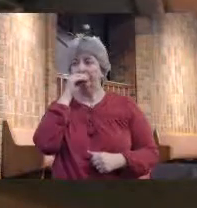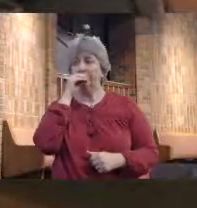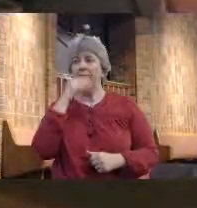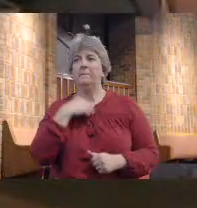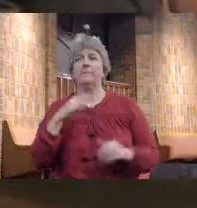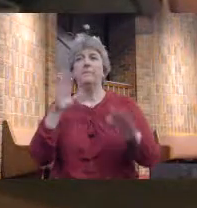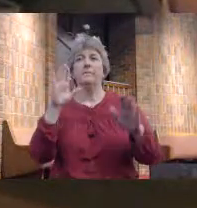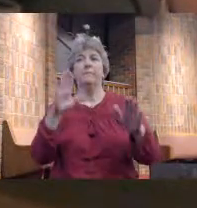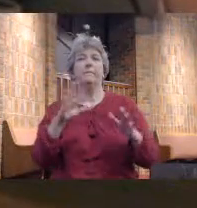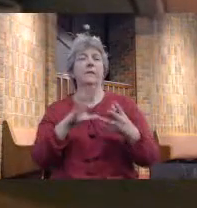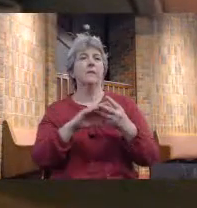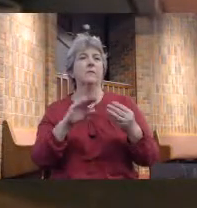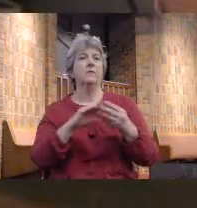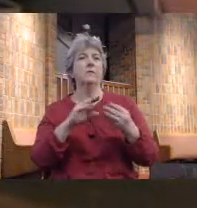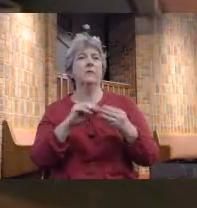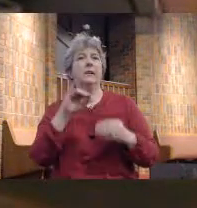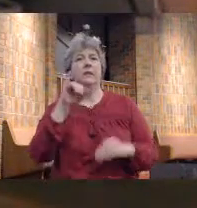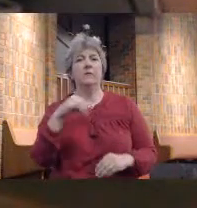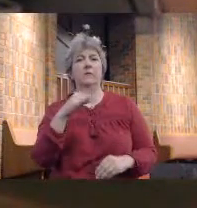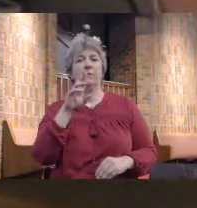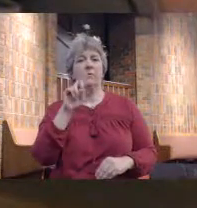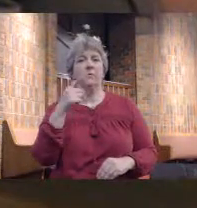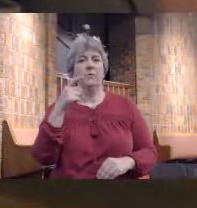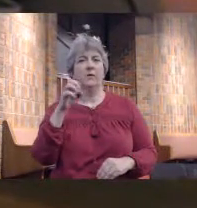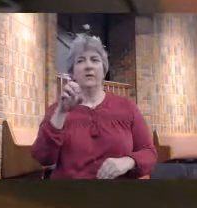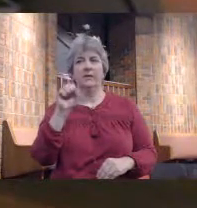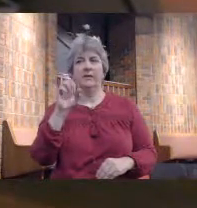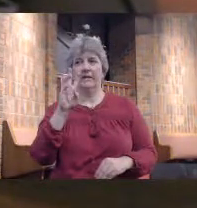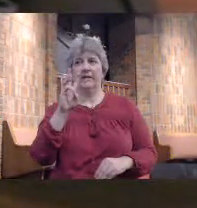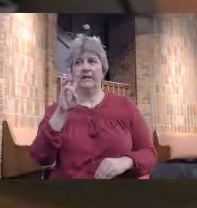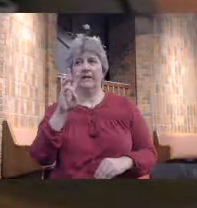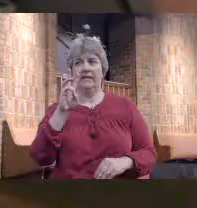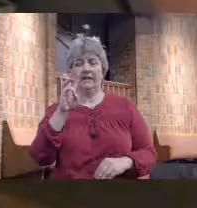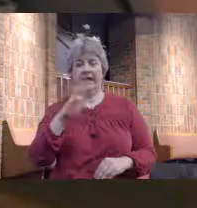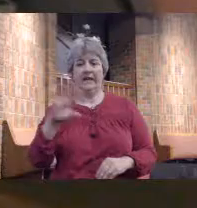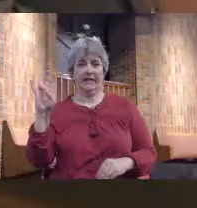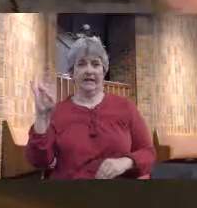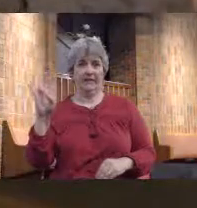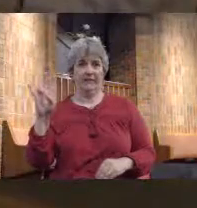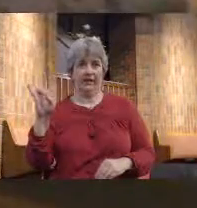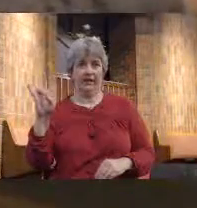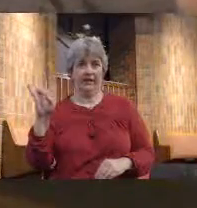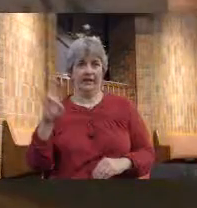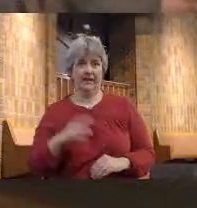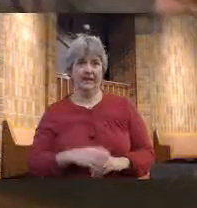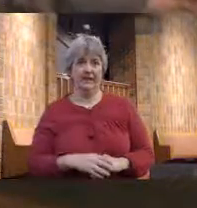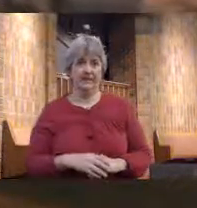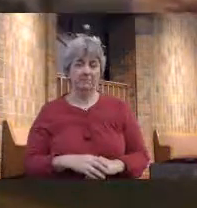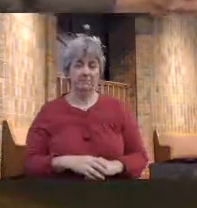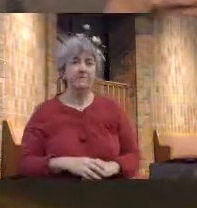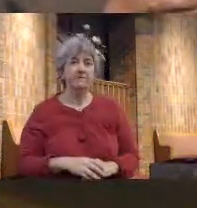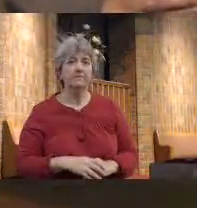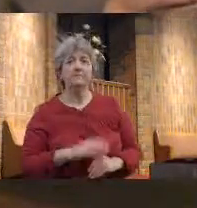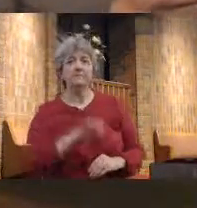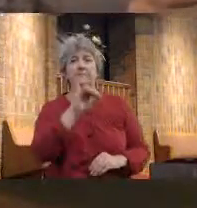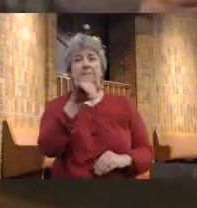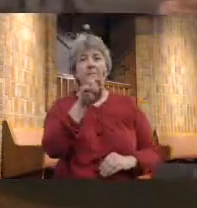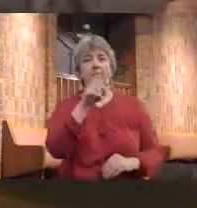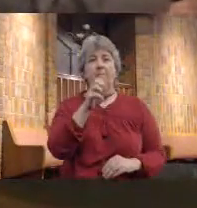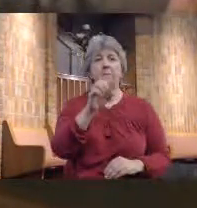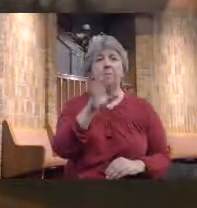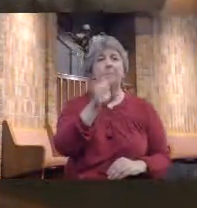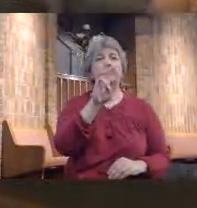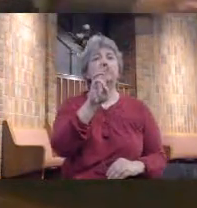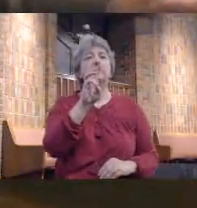in Judges chapter 6 and 7. Judges chapter 6, we're introduced to a period of time where